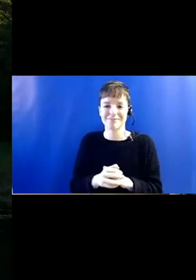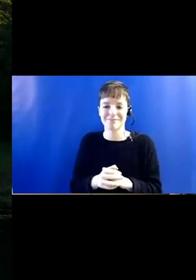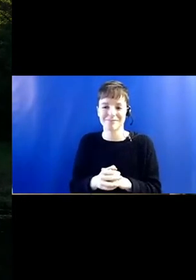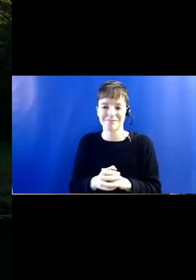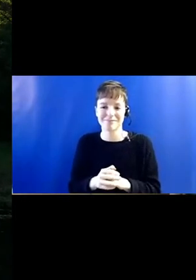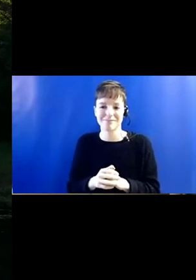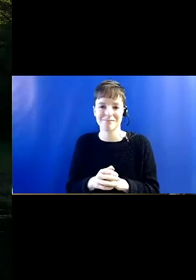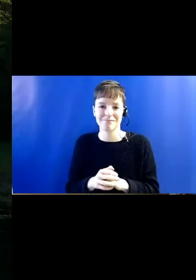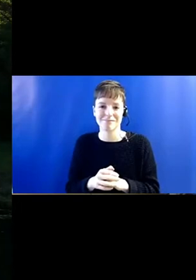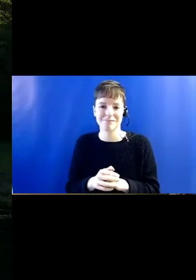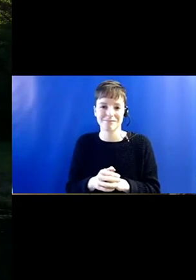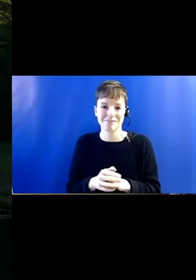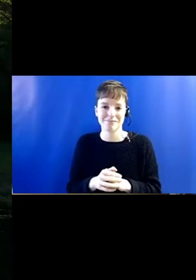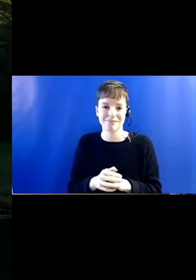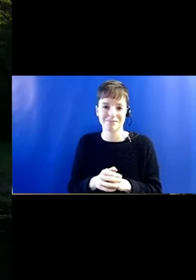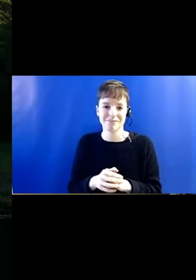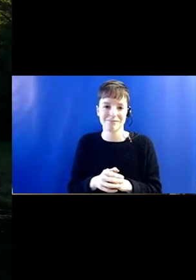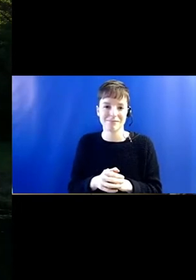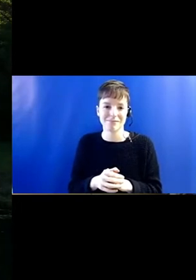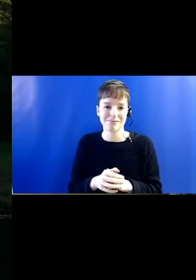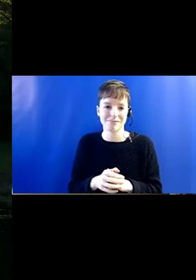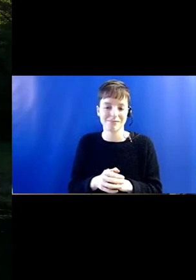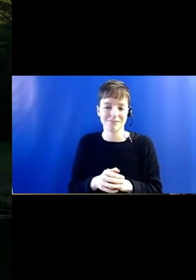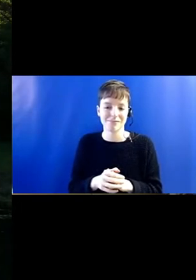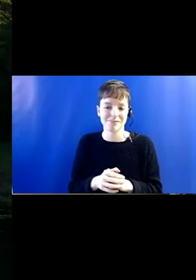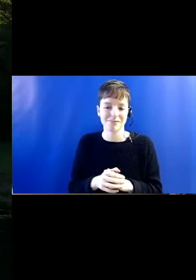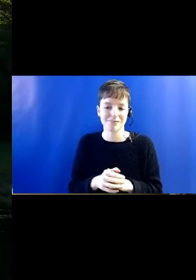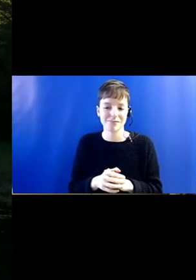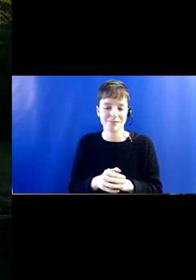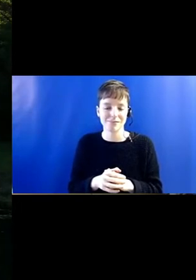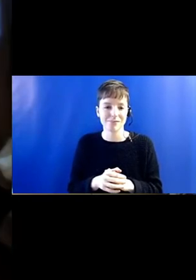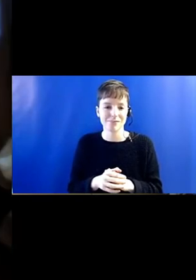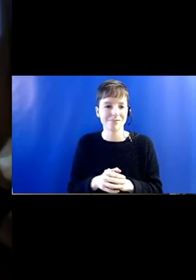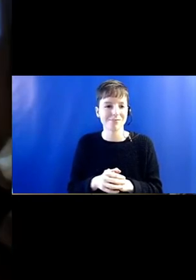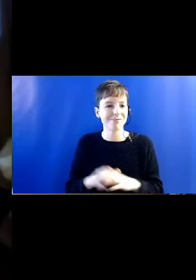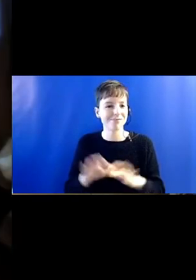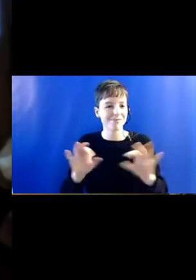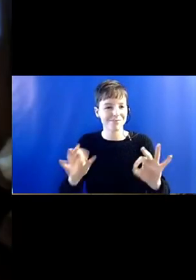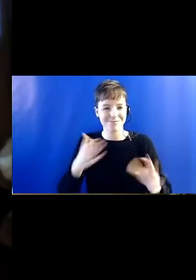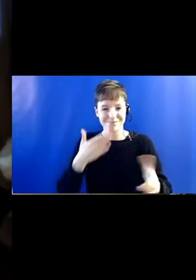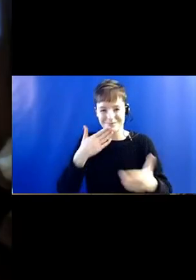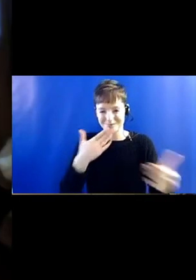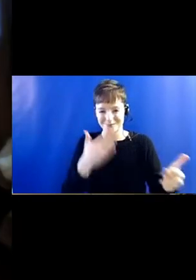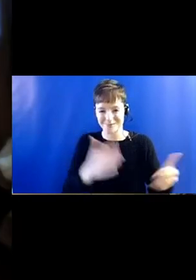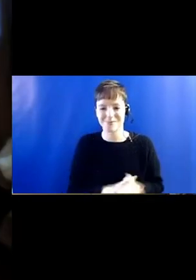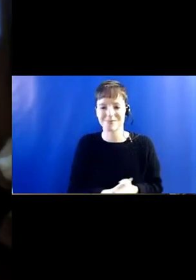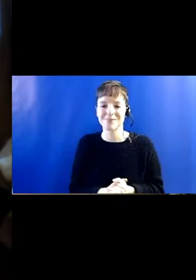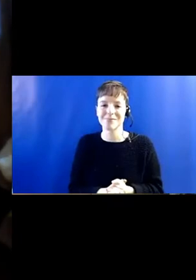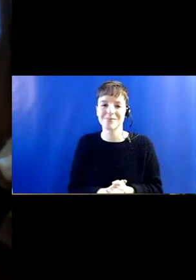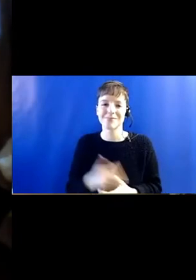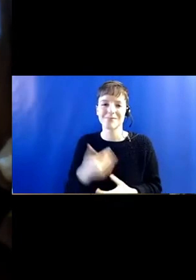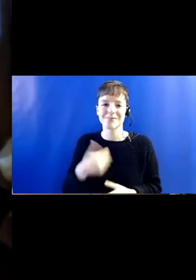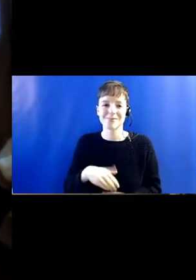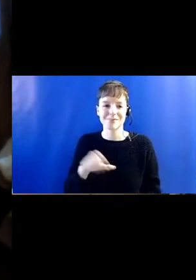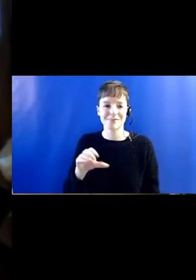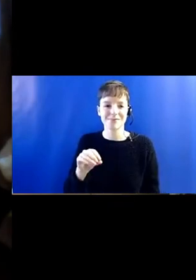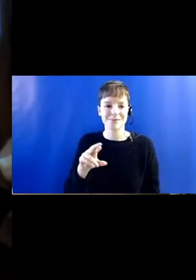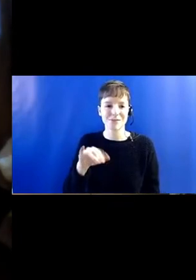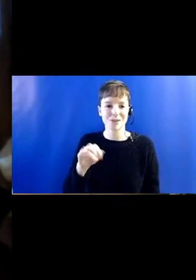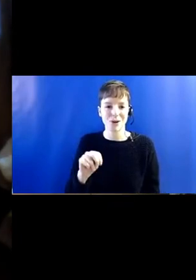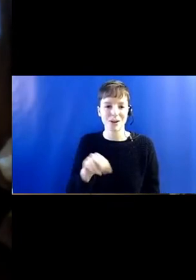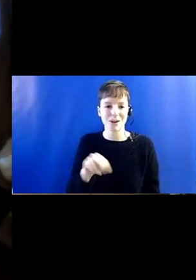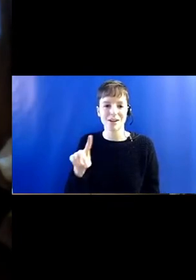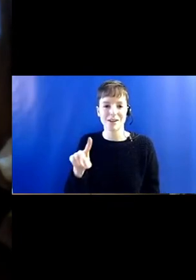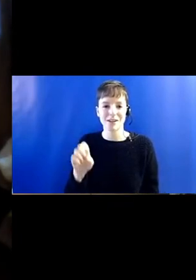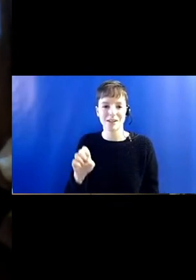All right, thank you so much. My name is Corin DeFreitas,